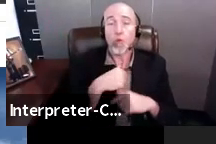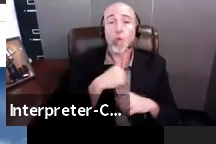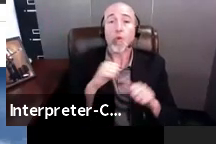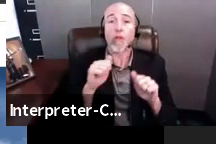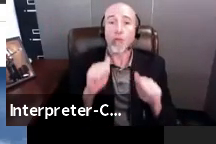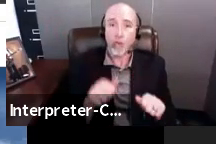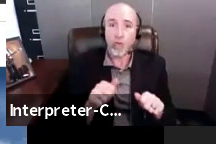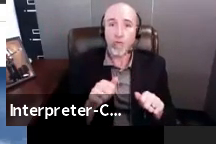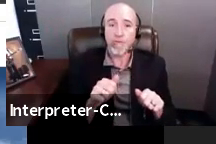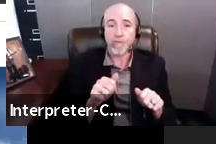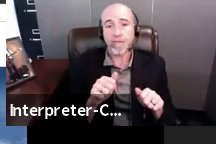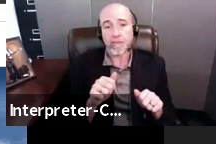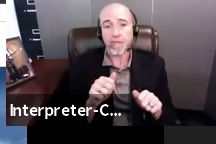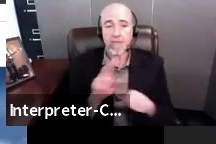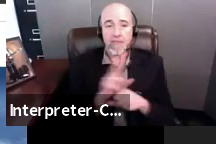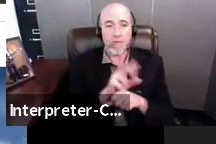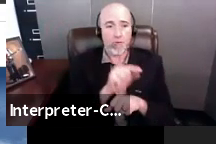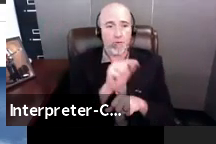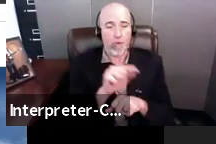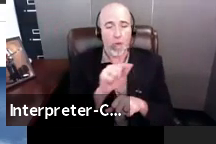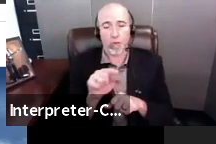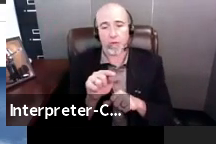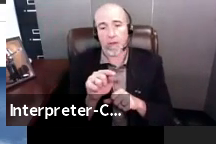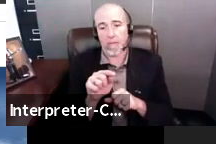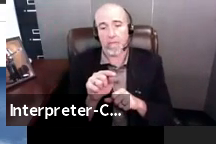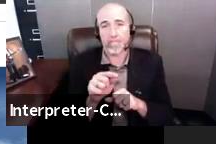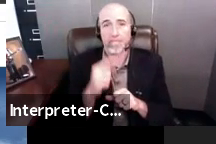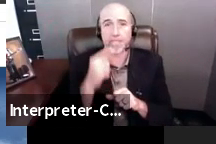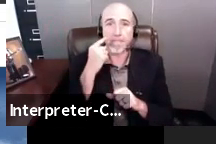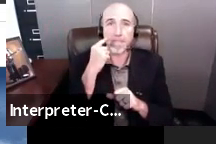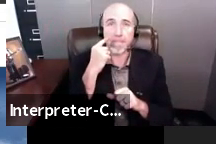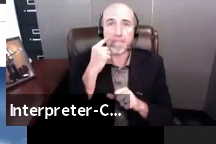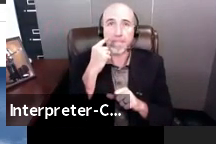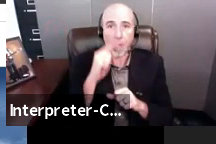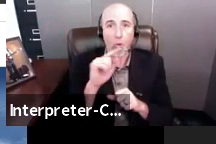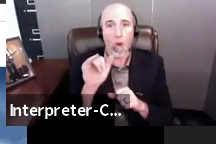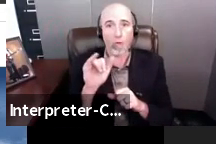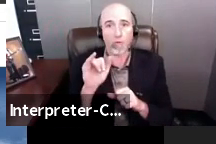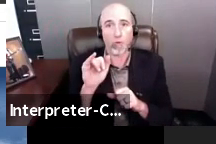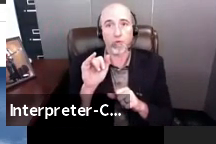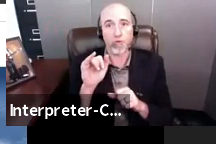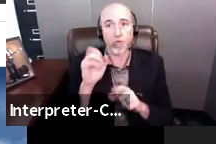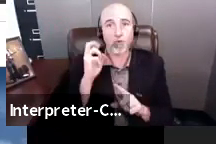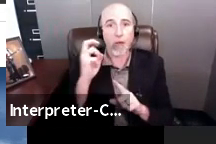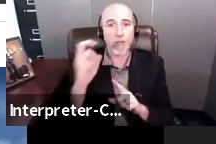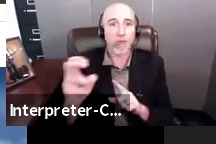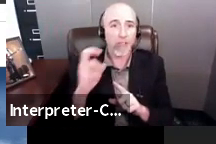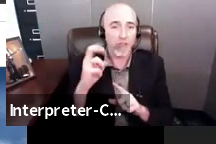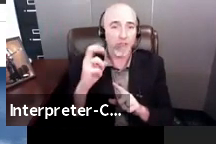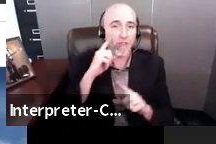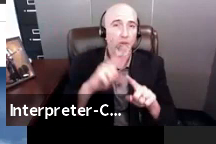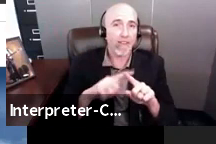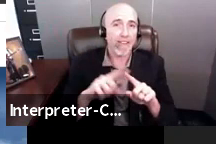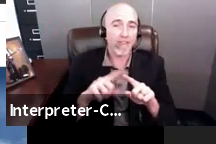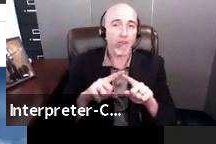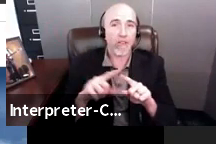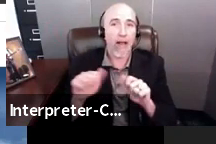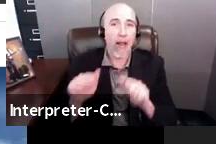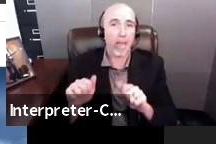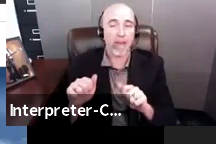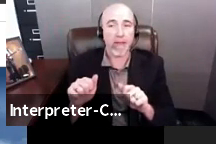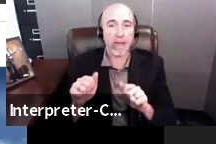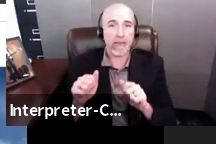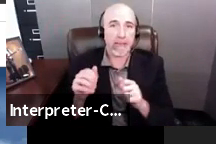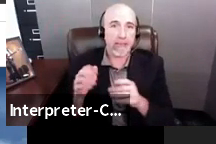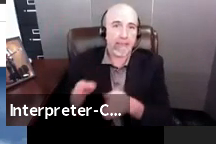to use those for also transportation for the differently abled